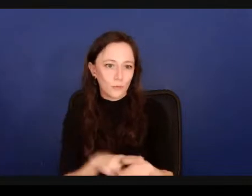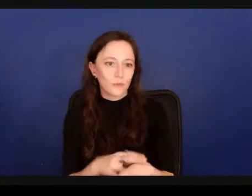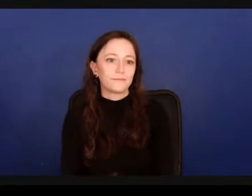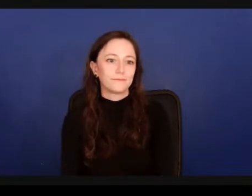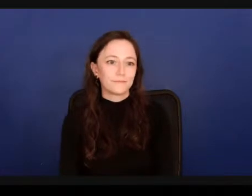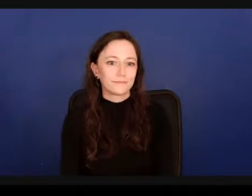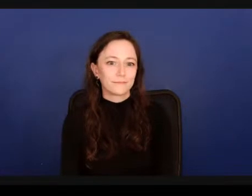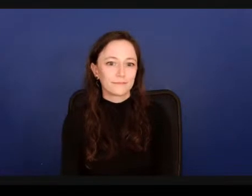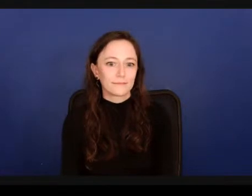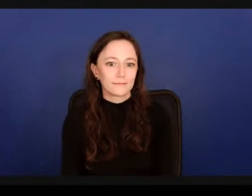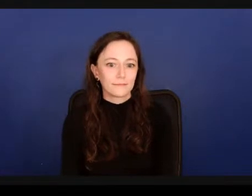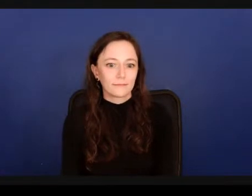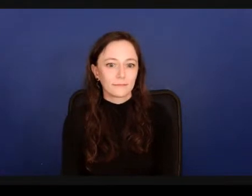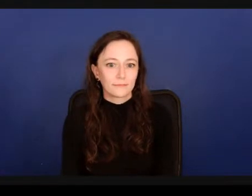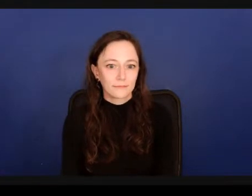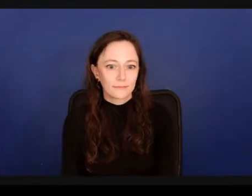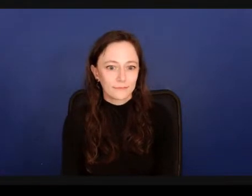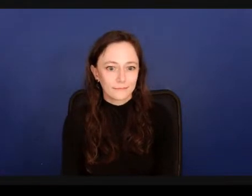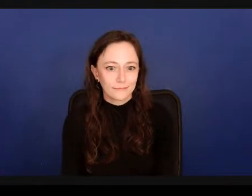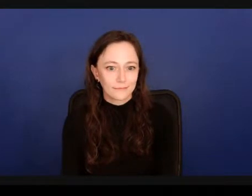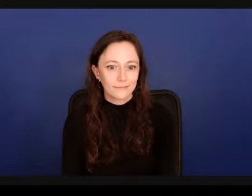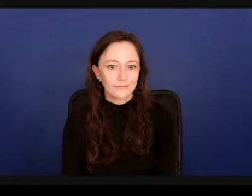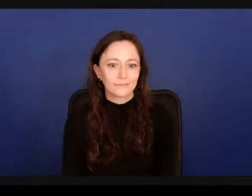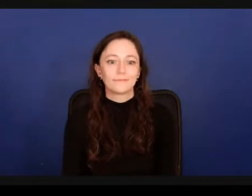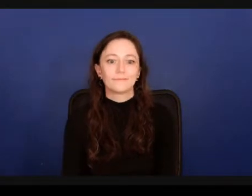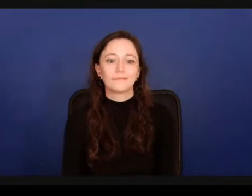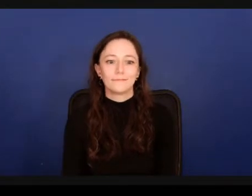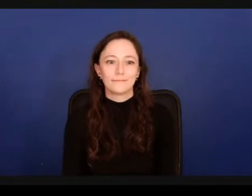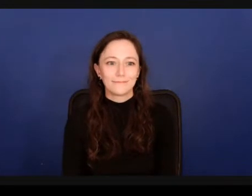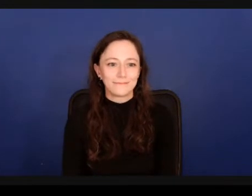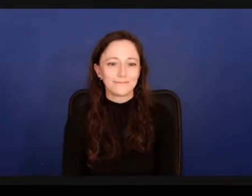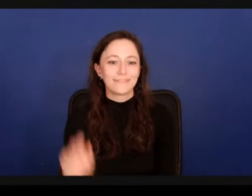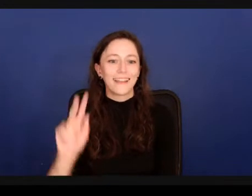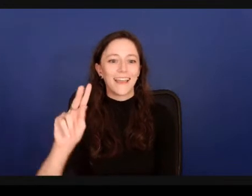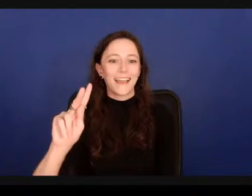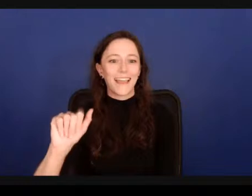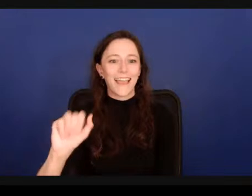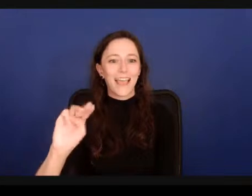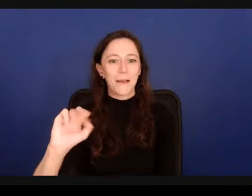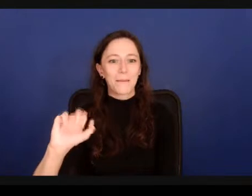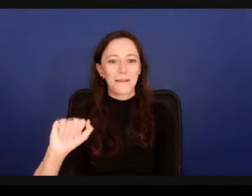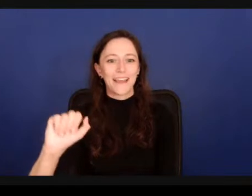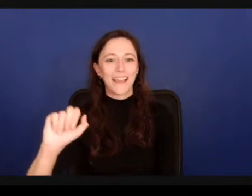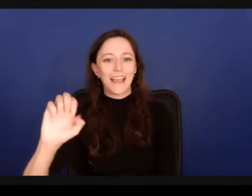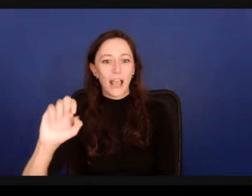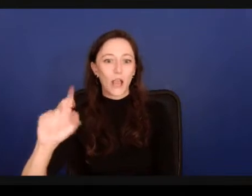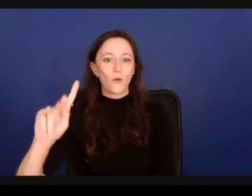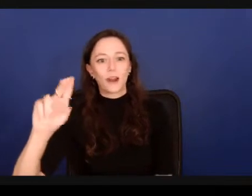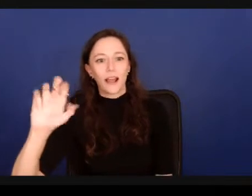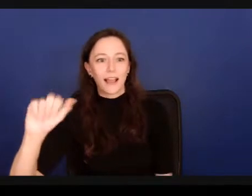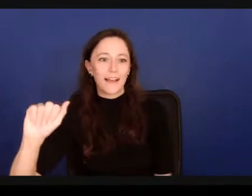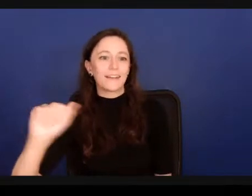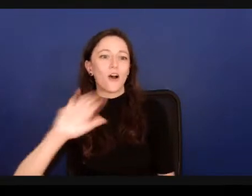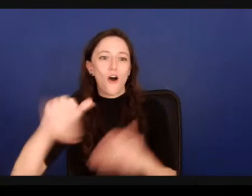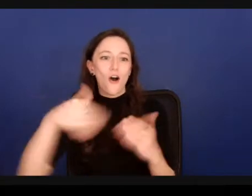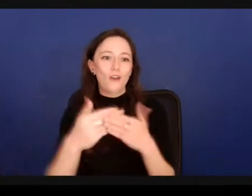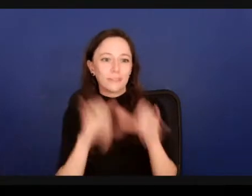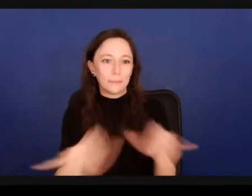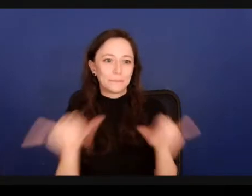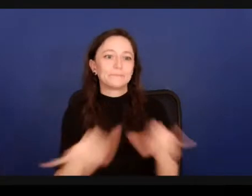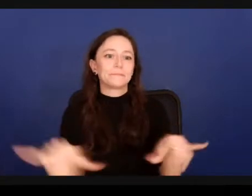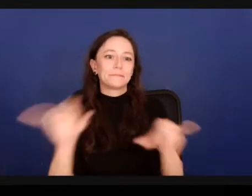Kame'ua Kanaloa, formerly known as Loihi, nothing unusual there either. That's it for the Hawaiian